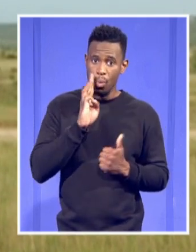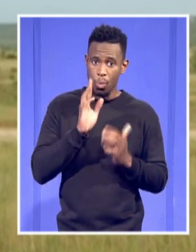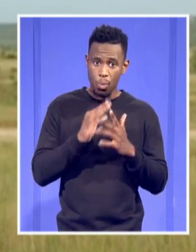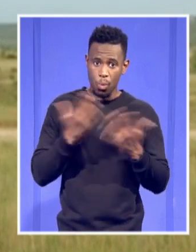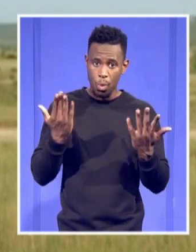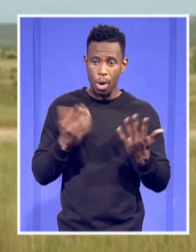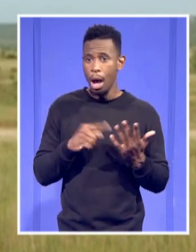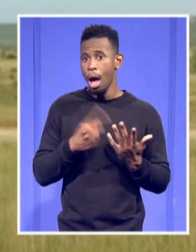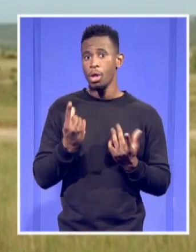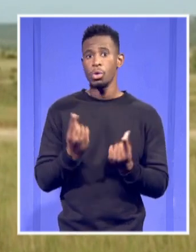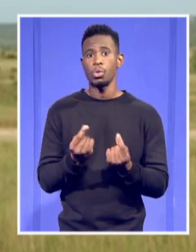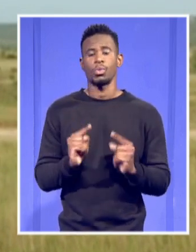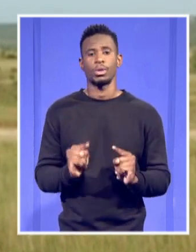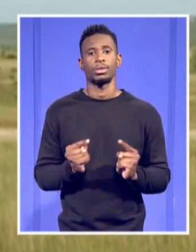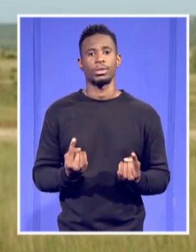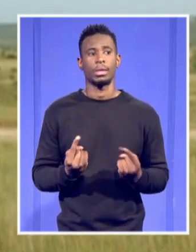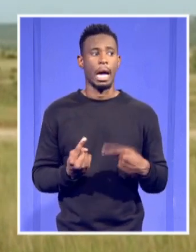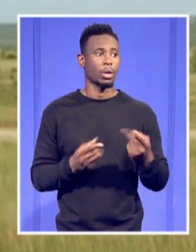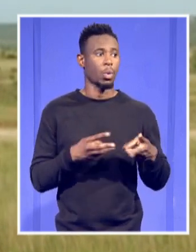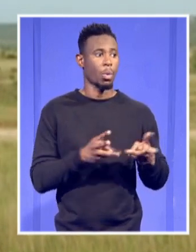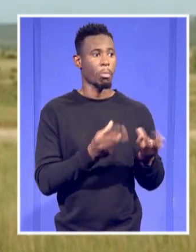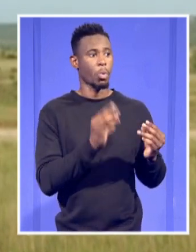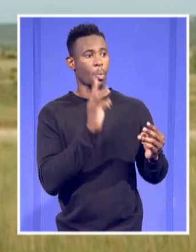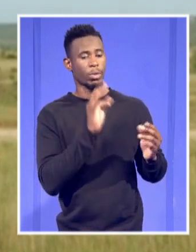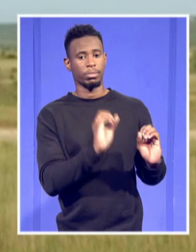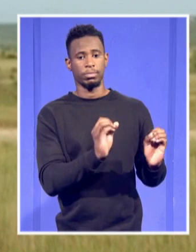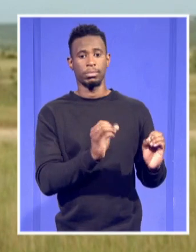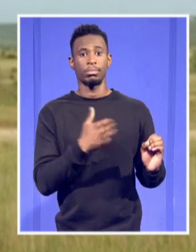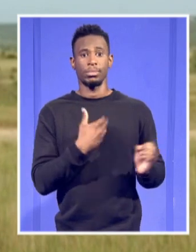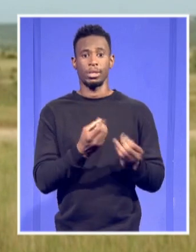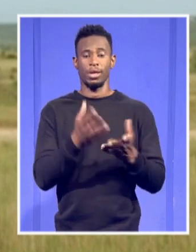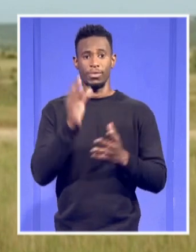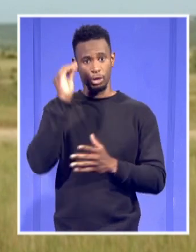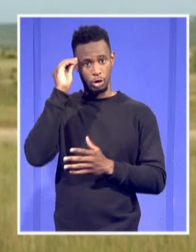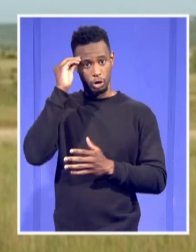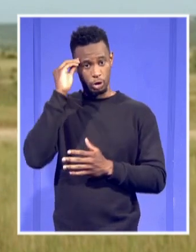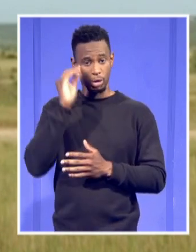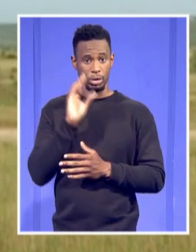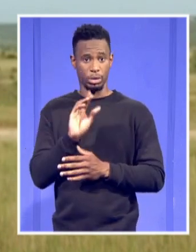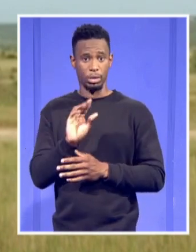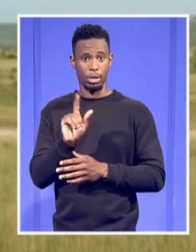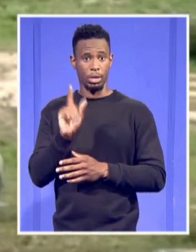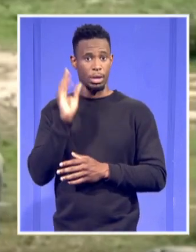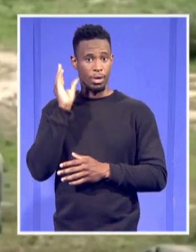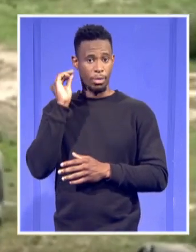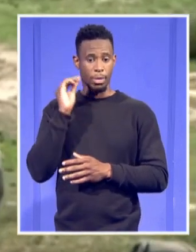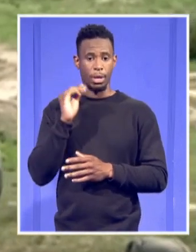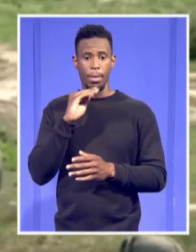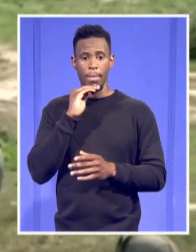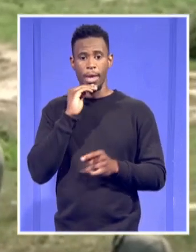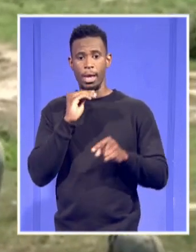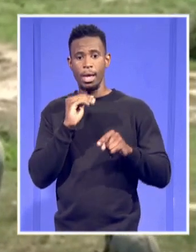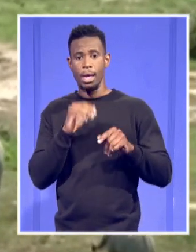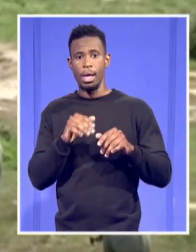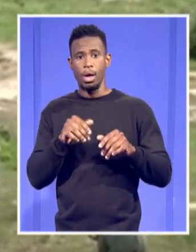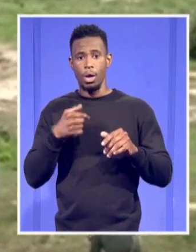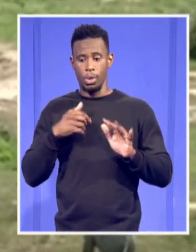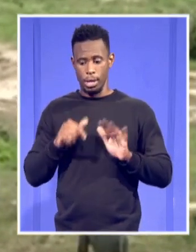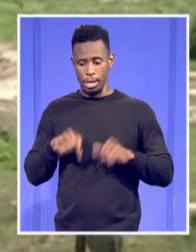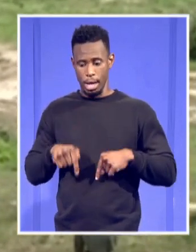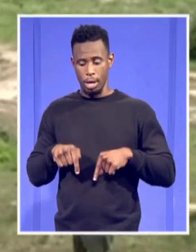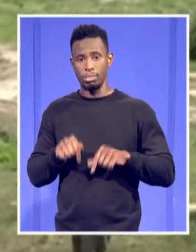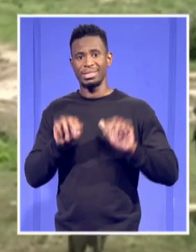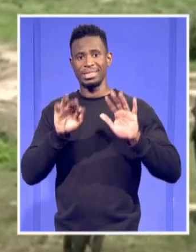alternative source of water. And I'll give you some interesting information. I mean, the water that ends up in Paterson, which is 10 kilometers from where we're standing right